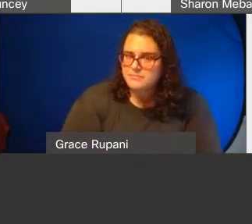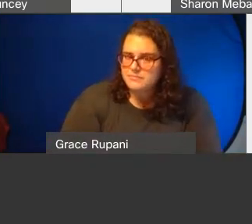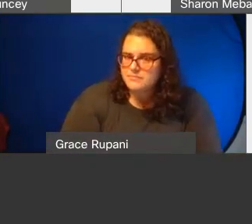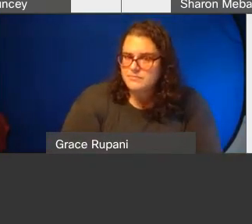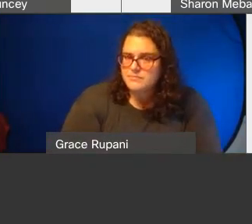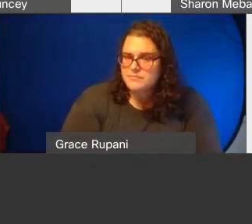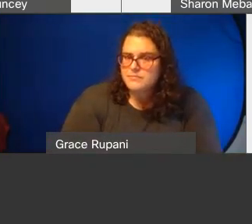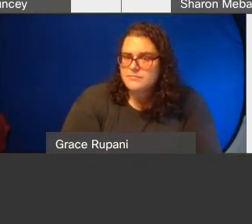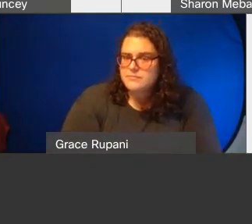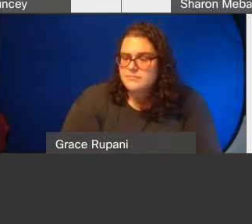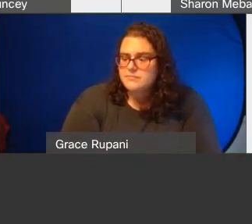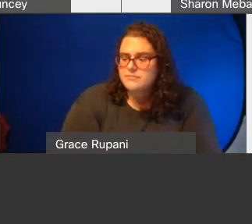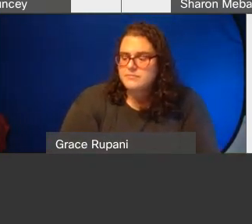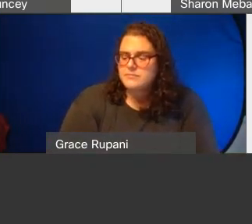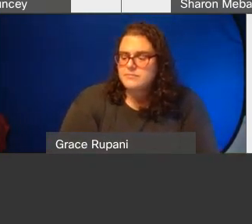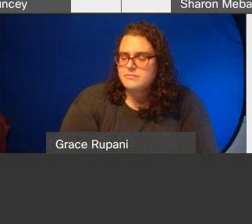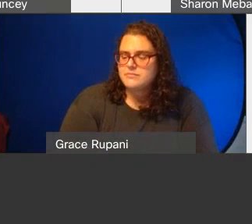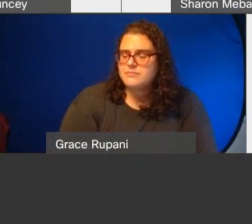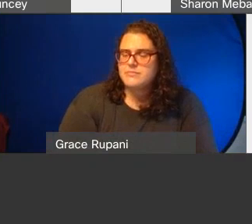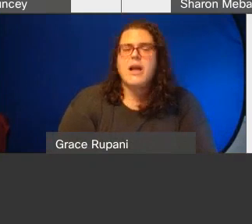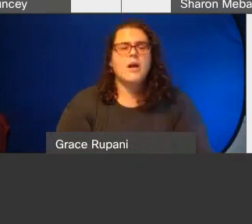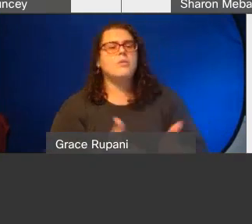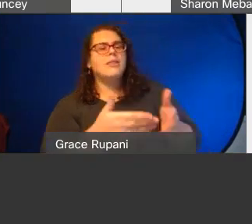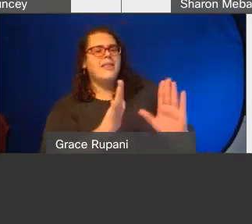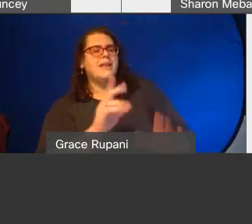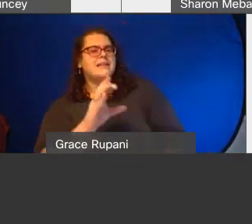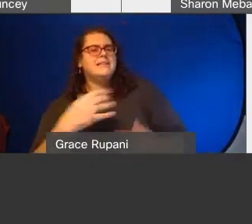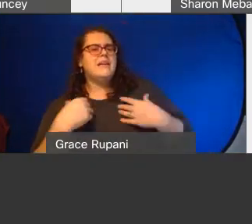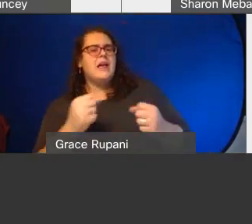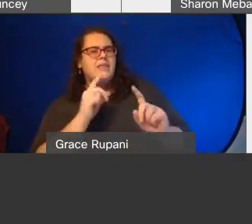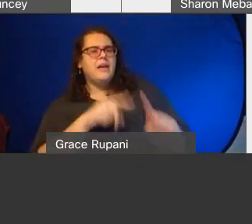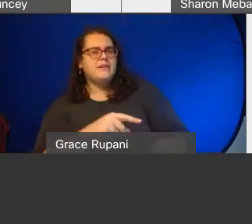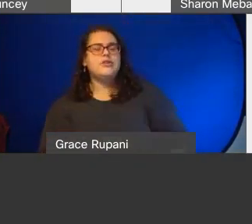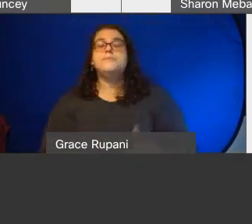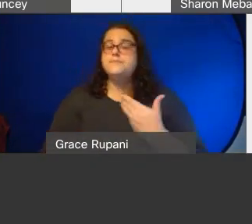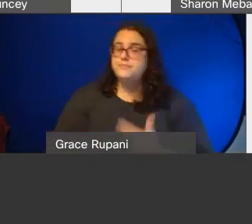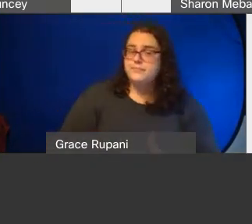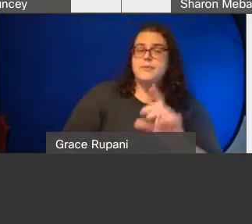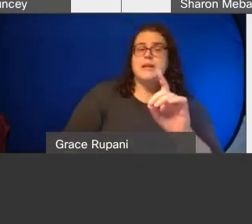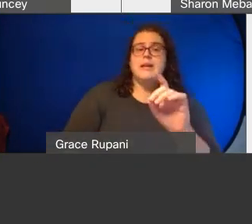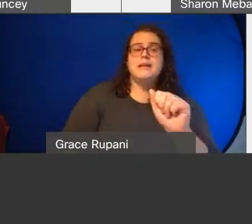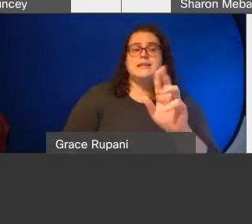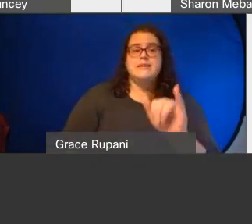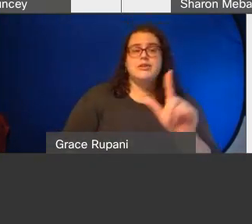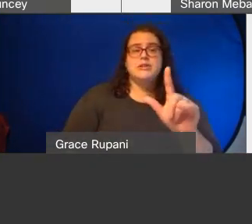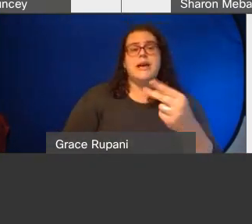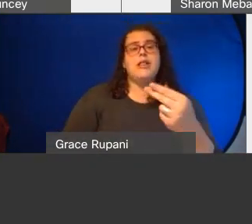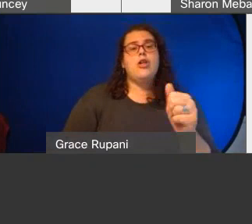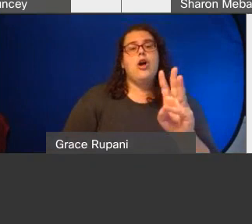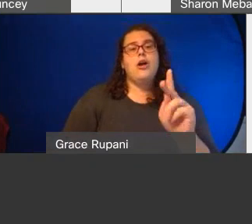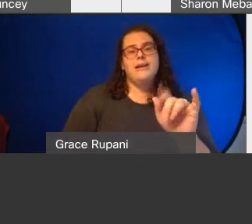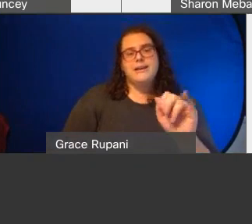I'll defer to DC Health on that. Hi, this is Daryl Hawkins from DC Health EPI. I think that's a great question.